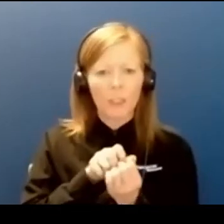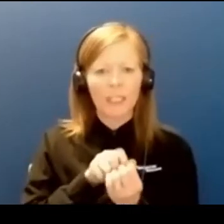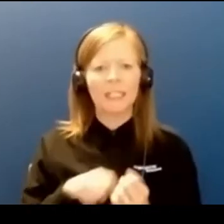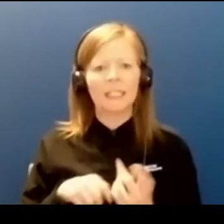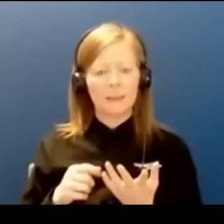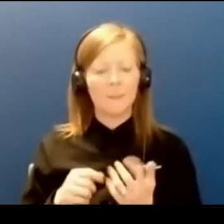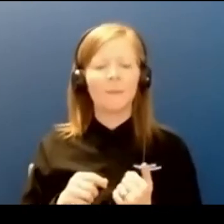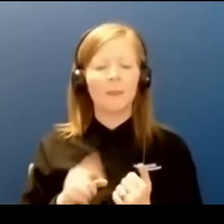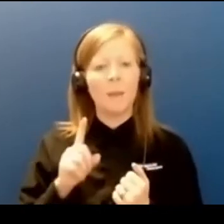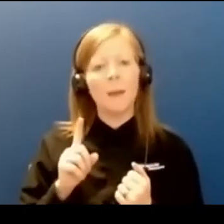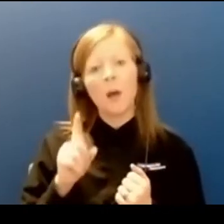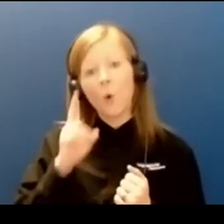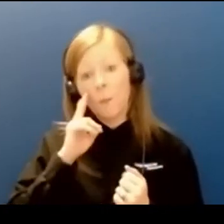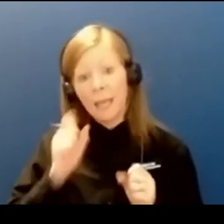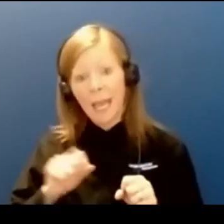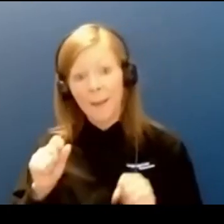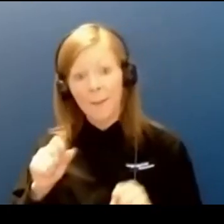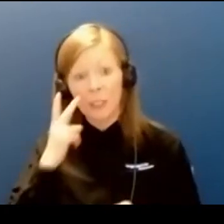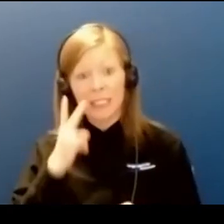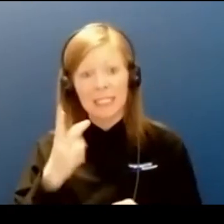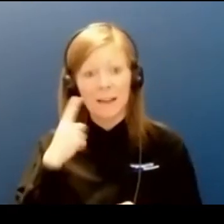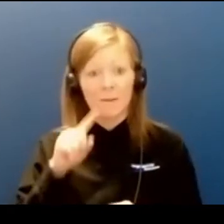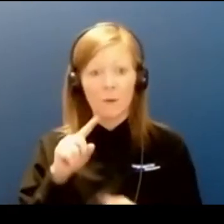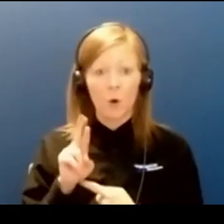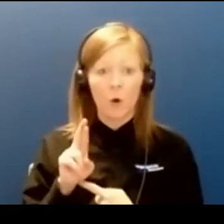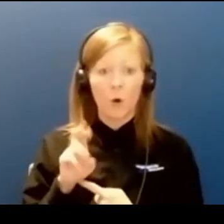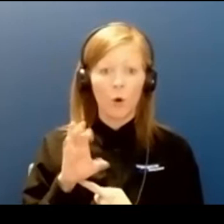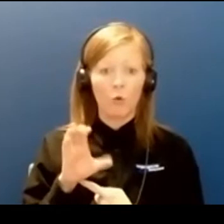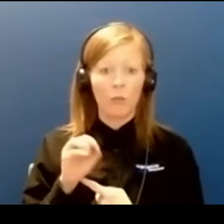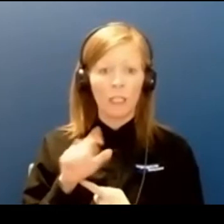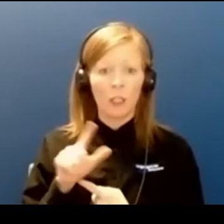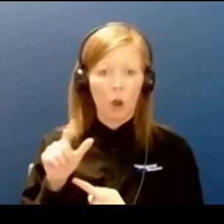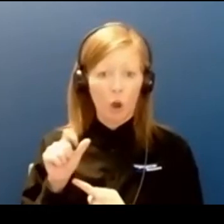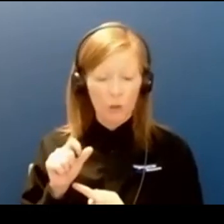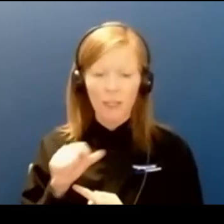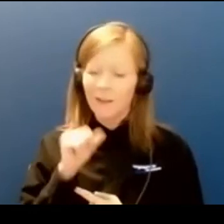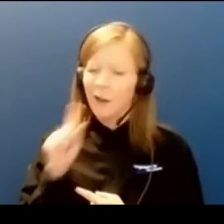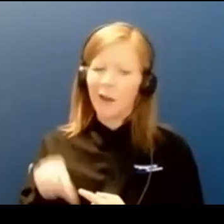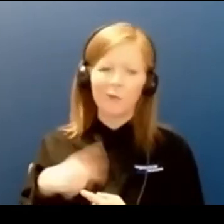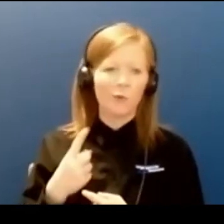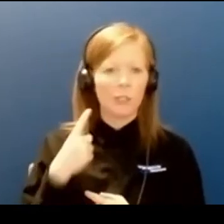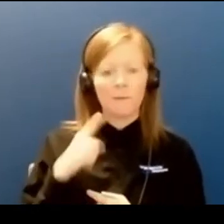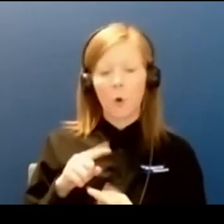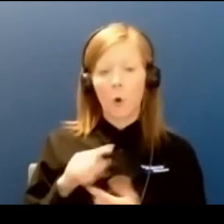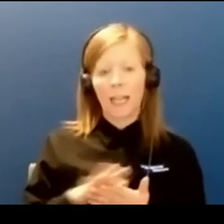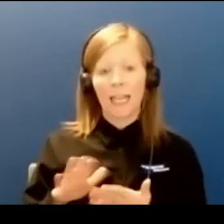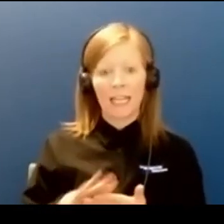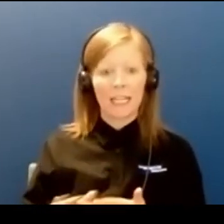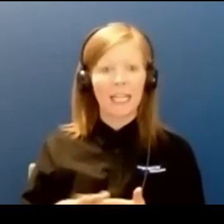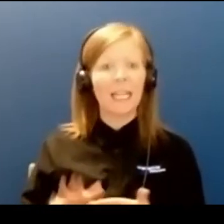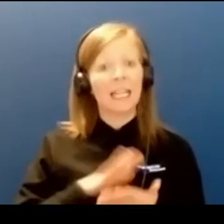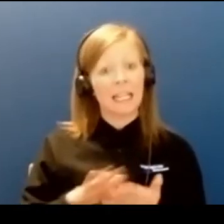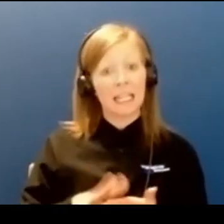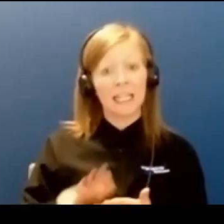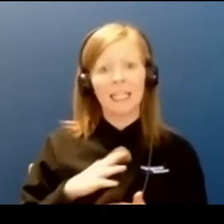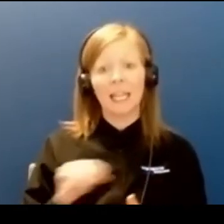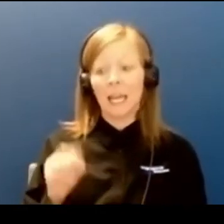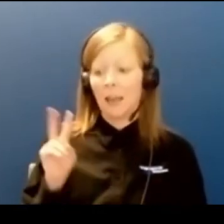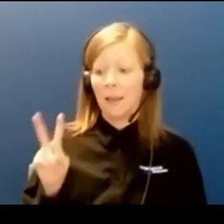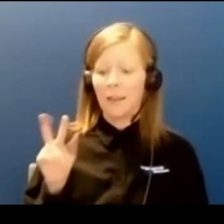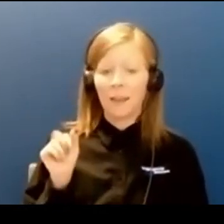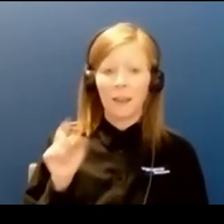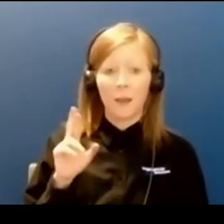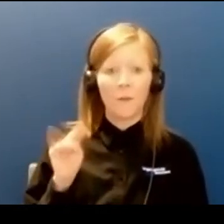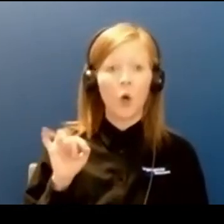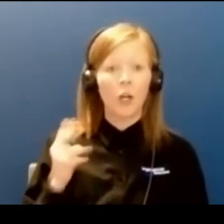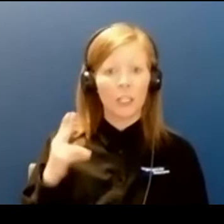be able to see when you come for recalls. It's not just for the cleaning, and obviously, and the cleaning and the varnish are very important, but the clinical exam